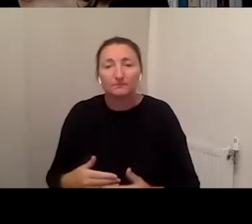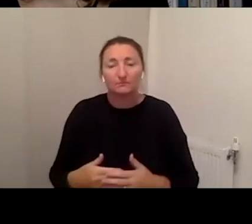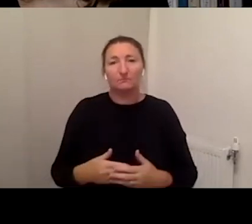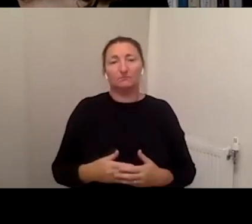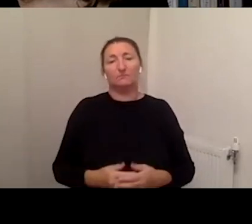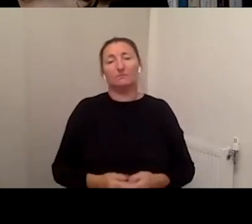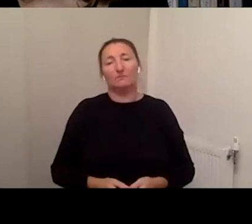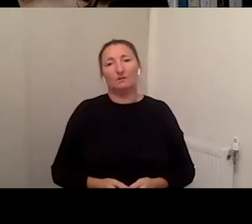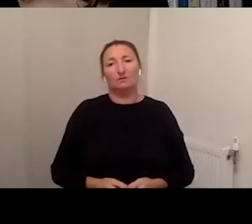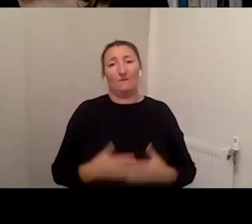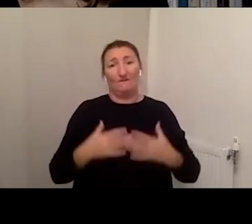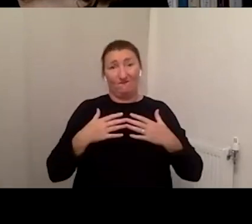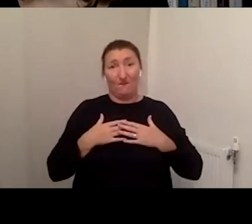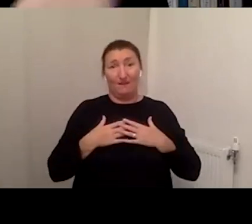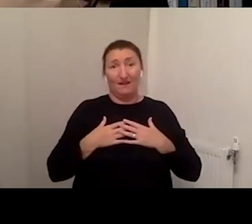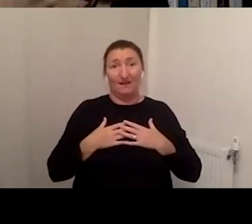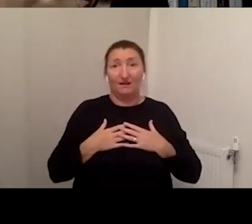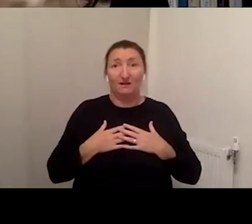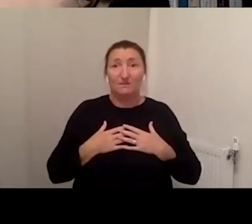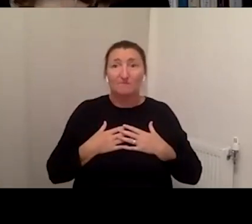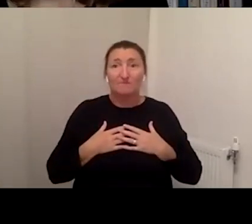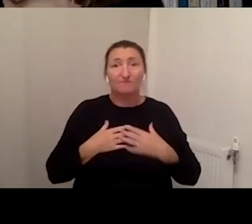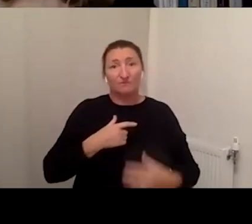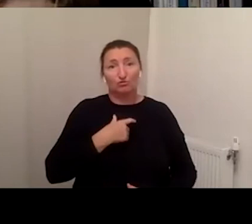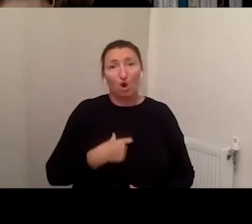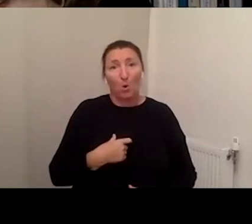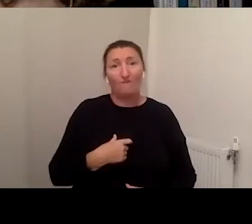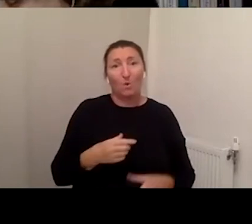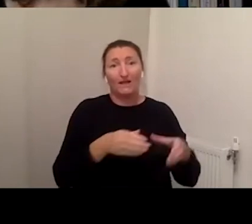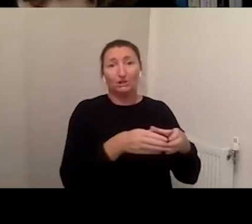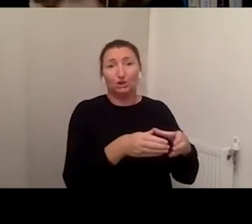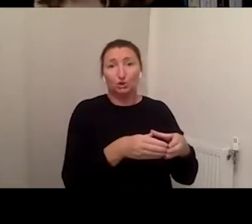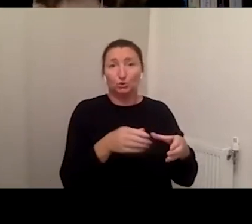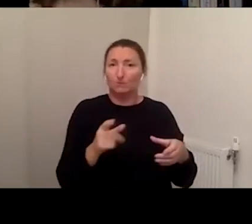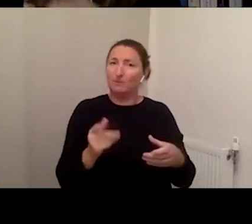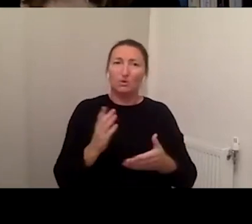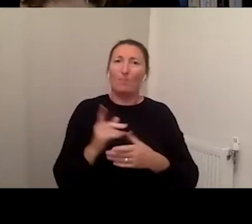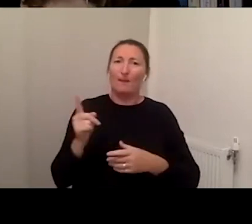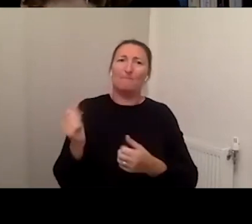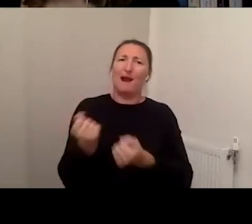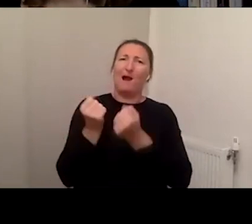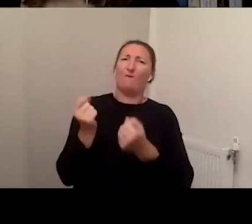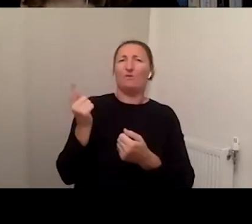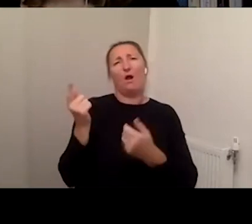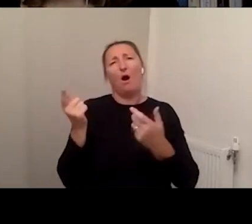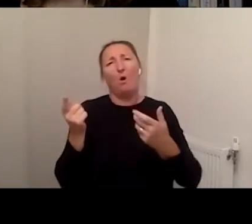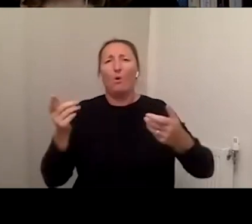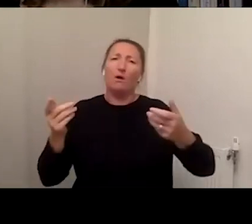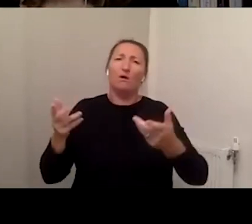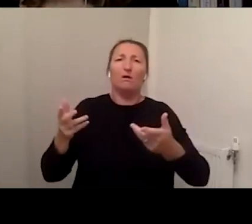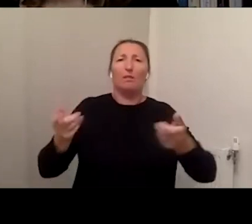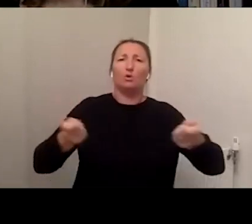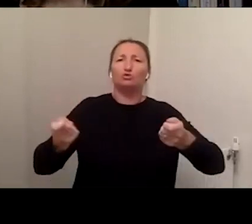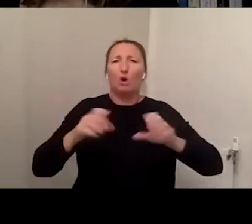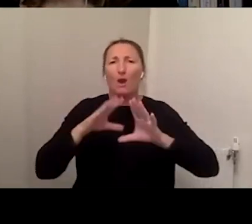of the world. So I think there's a role for these institutions, but we shouldn't look to them to lead. They are holding us back. They're not